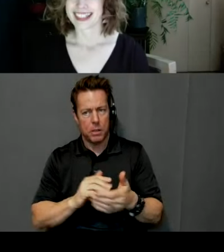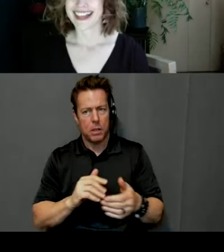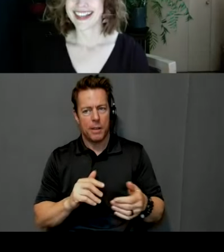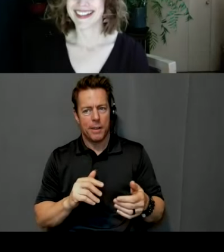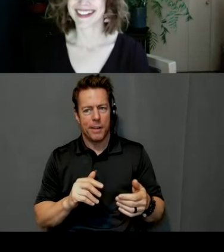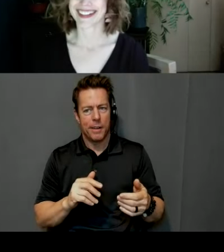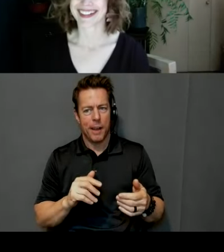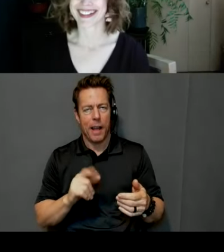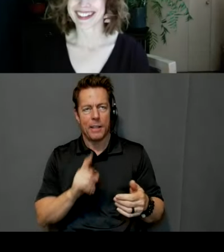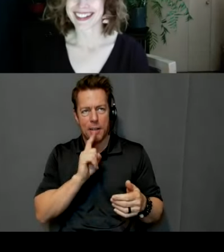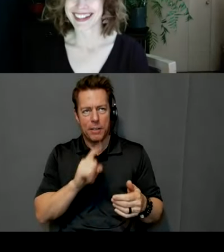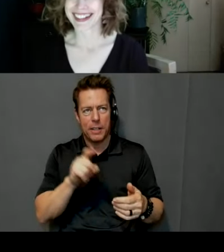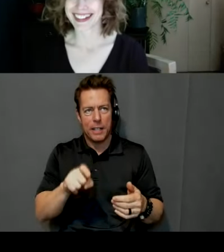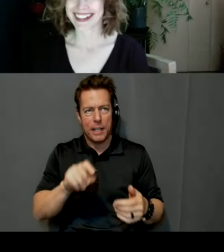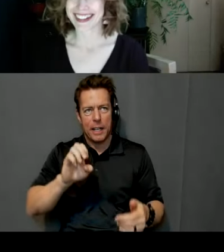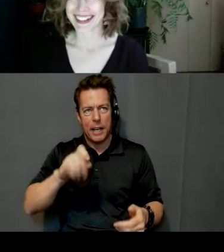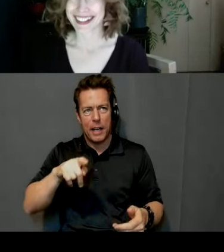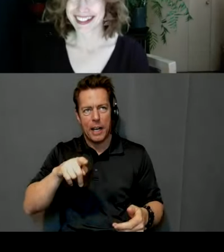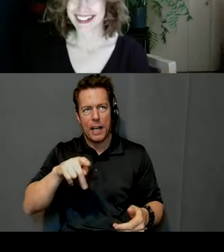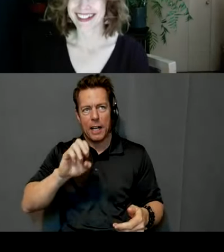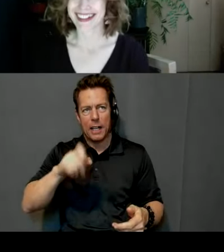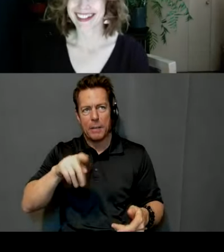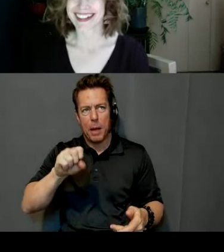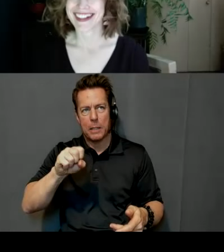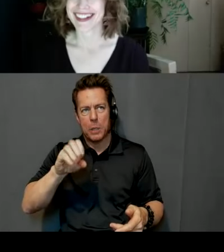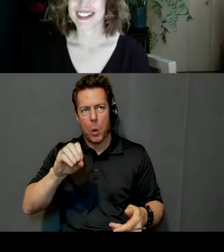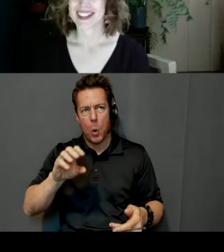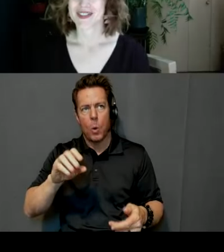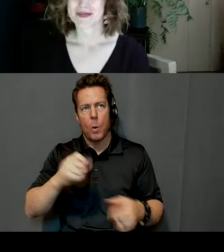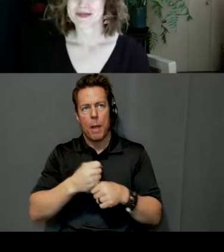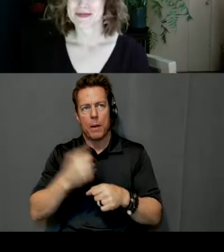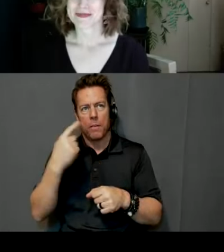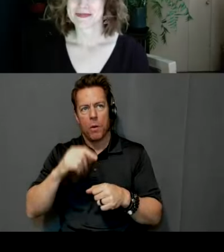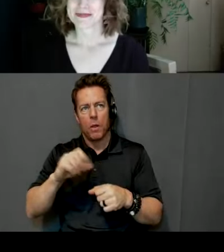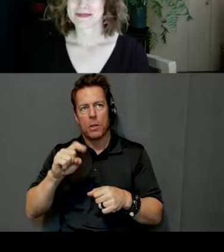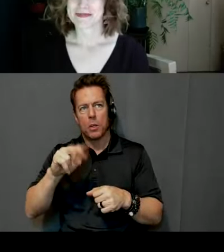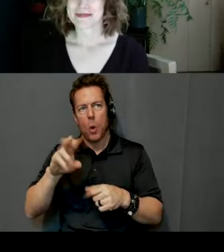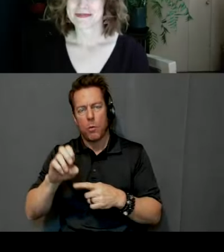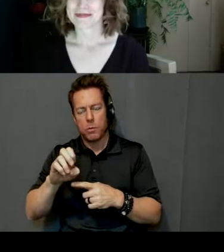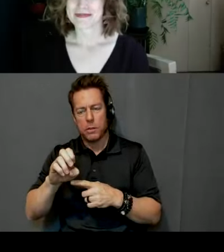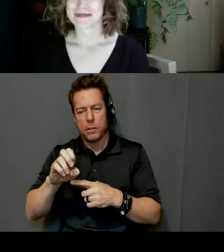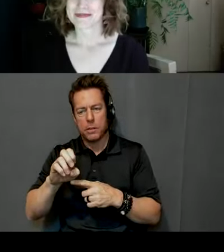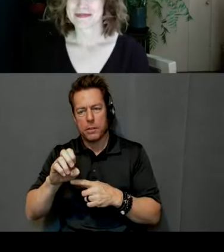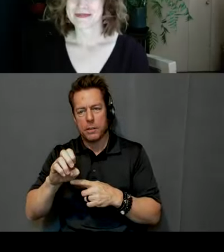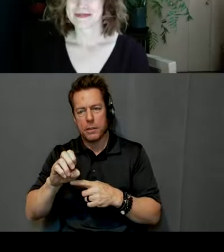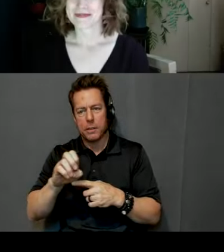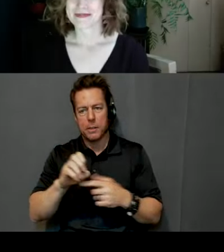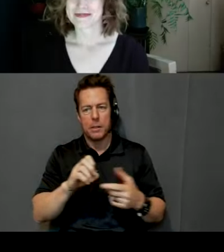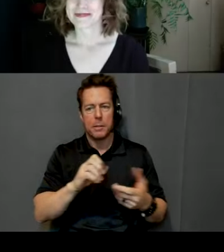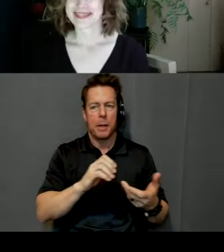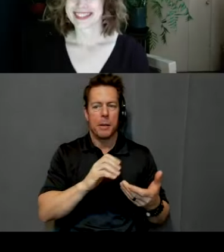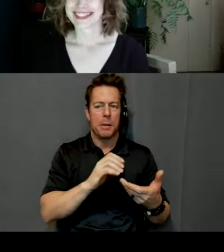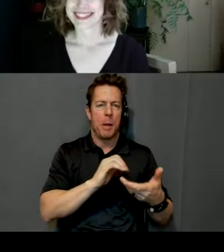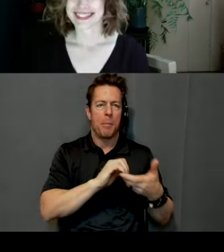need an espresso maker for the stovetop. And so then my partner ended up sending me one.